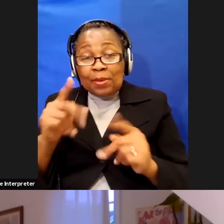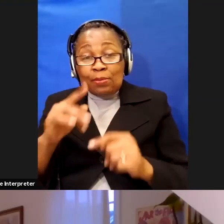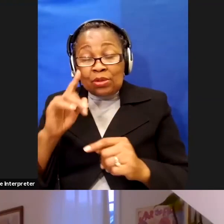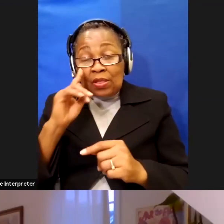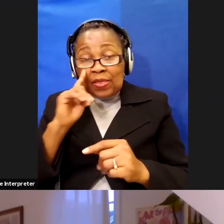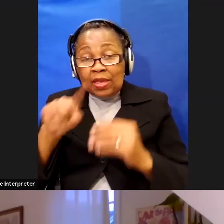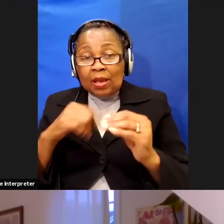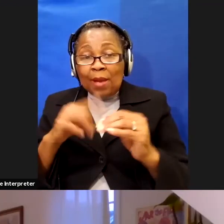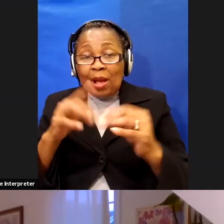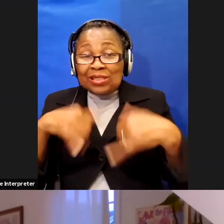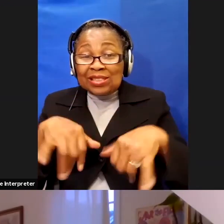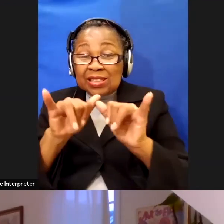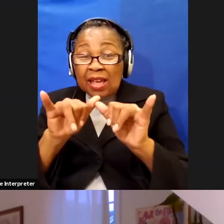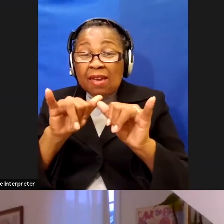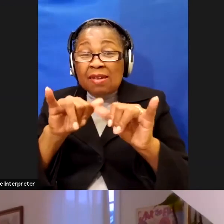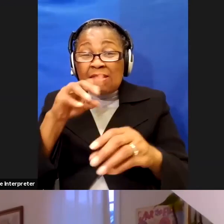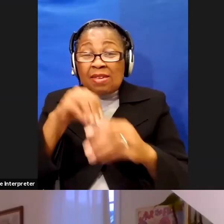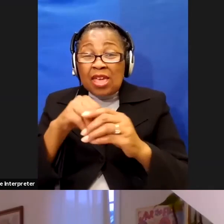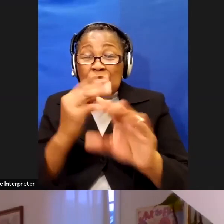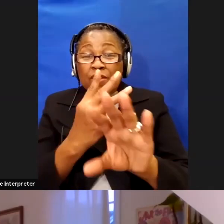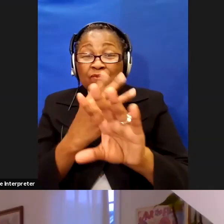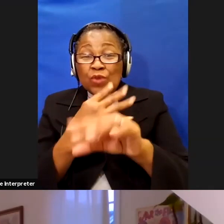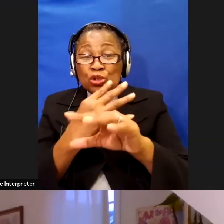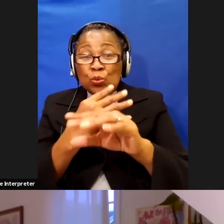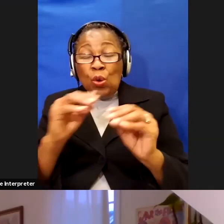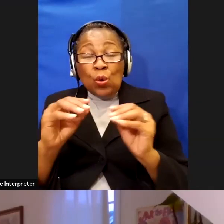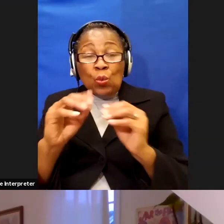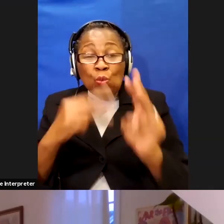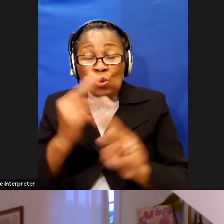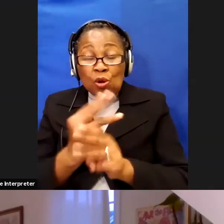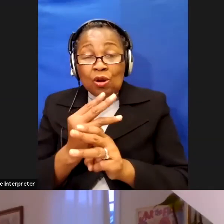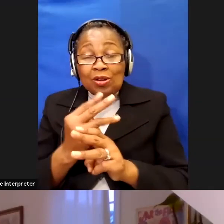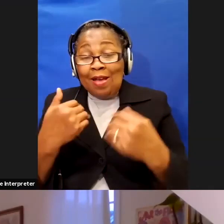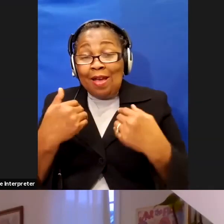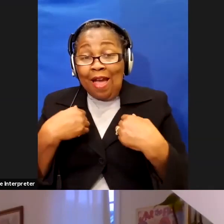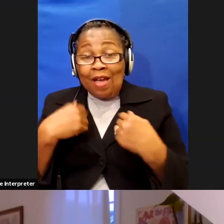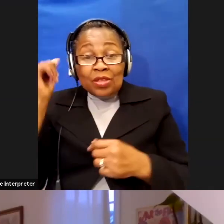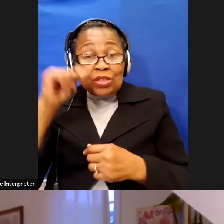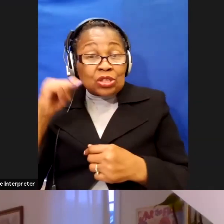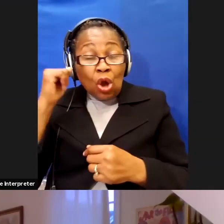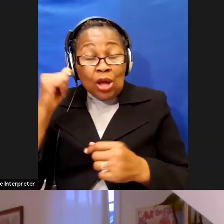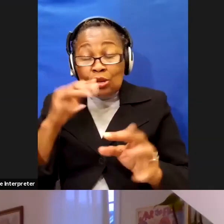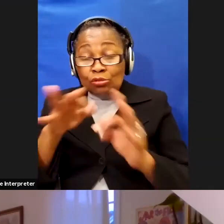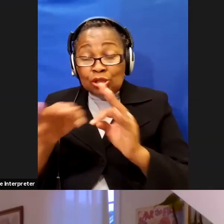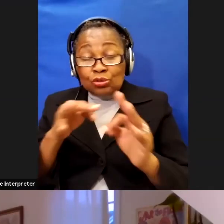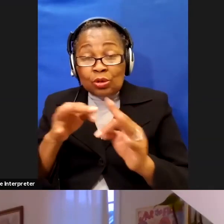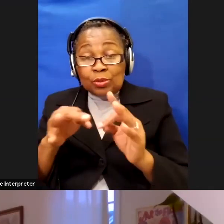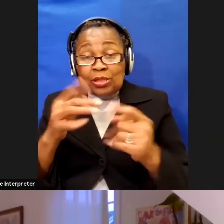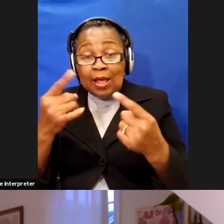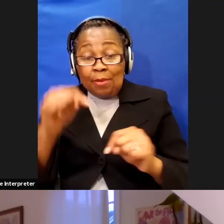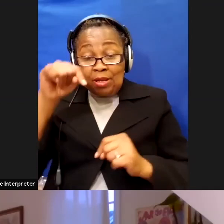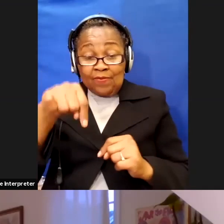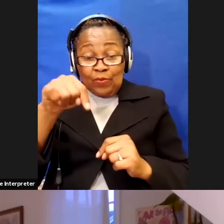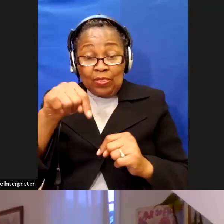in the virtual world. And so, for example, you know, having this audio description happening for this conference and it